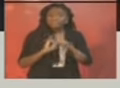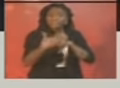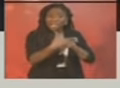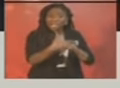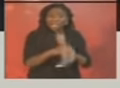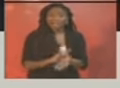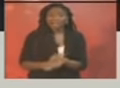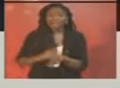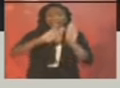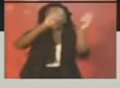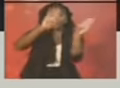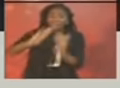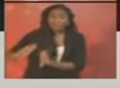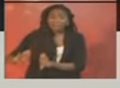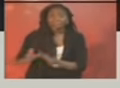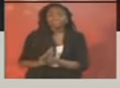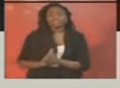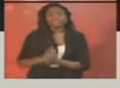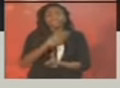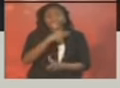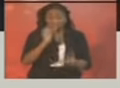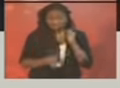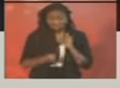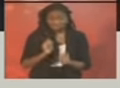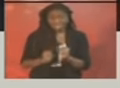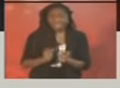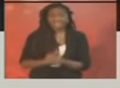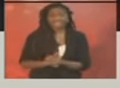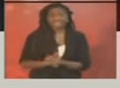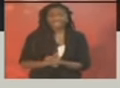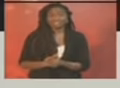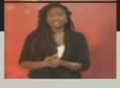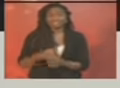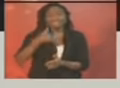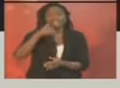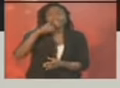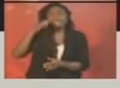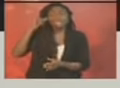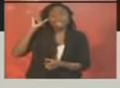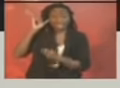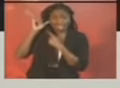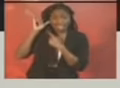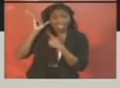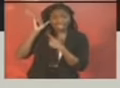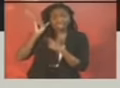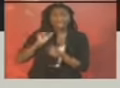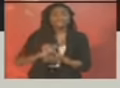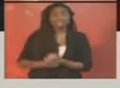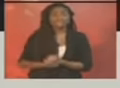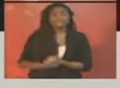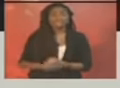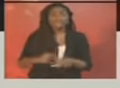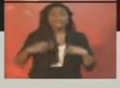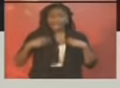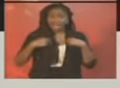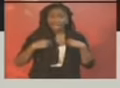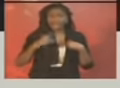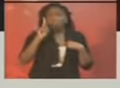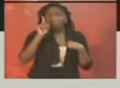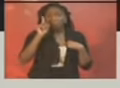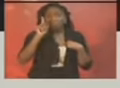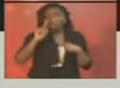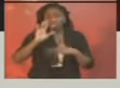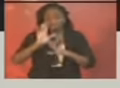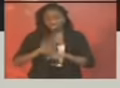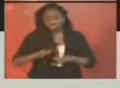and Barbados and Trinidad, I can confirm that yesterday we had a death from MSC in Barbados. So